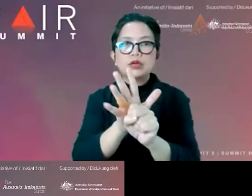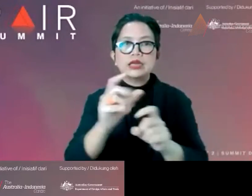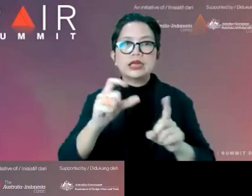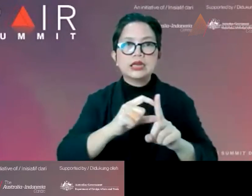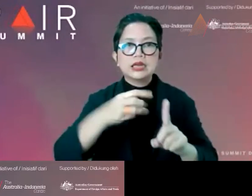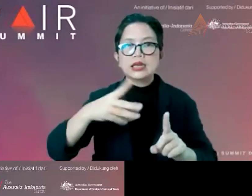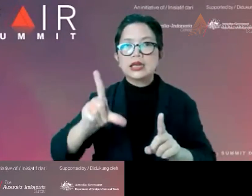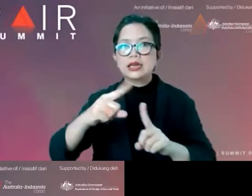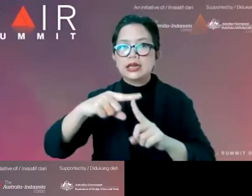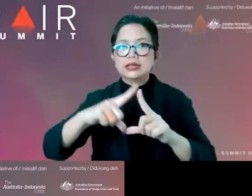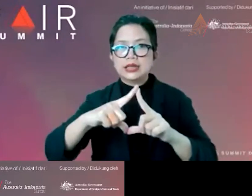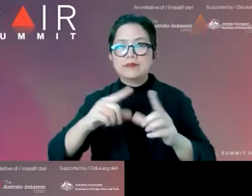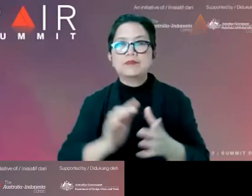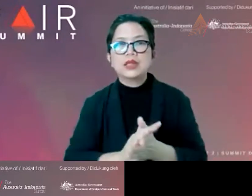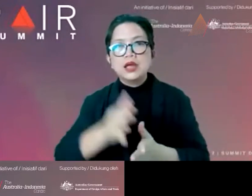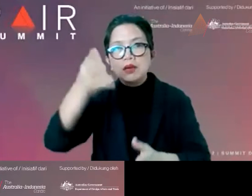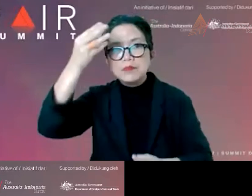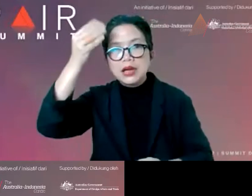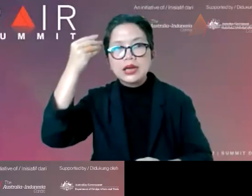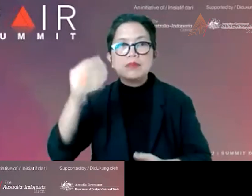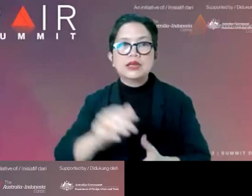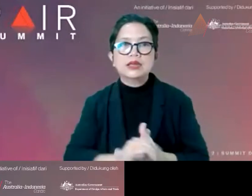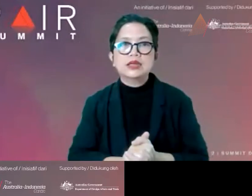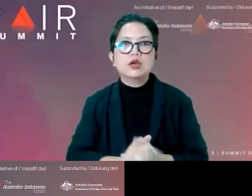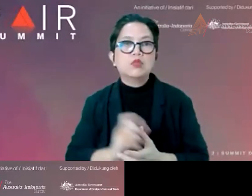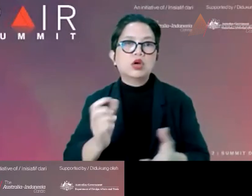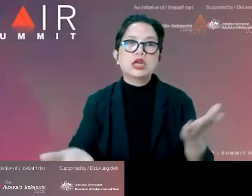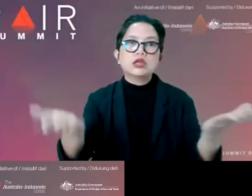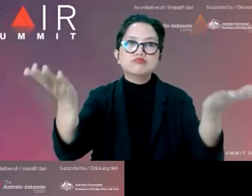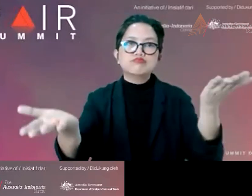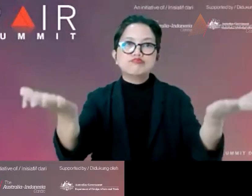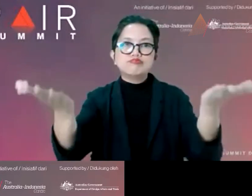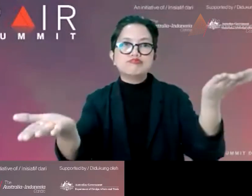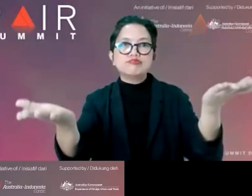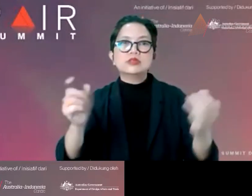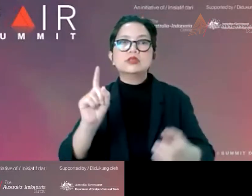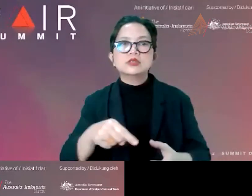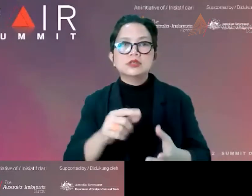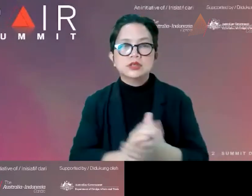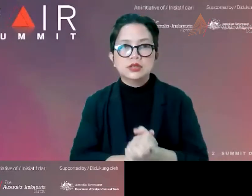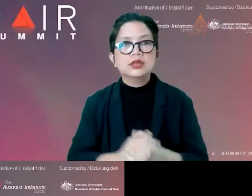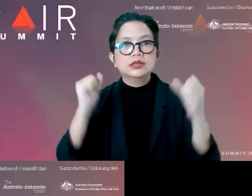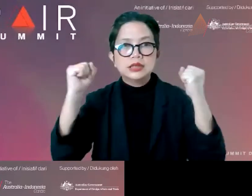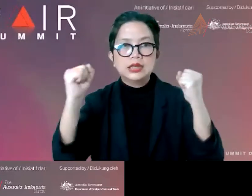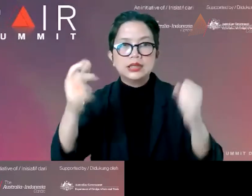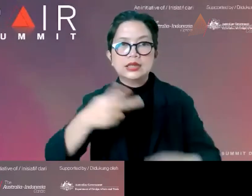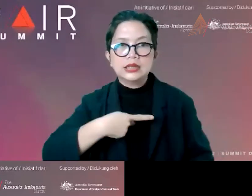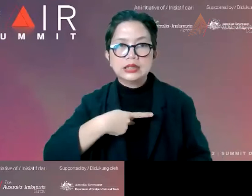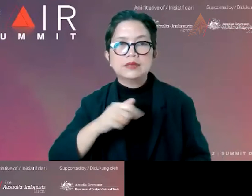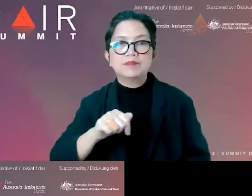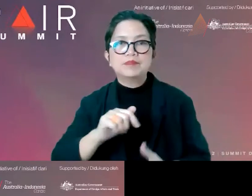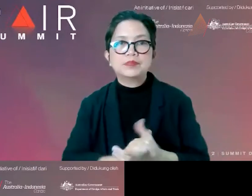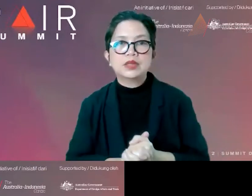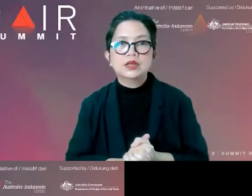not enormous gaps in the health infrastructure, which had they been addressed earlier would have made the situation